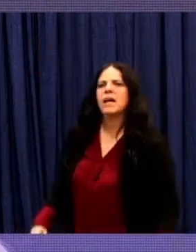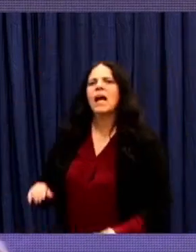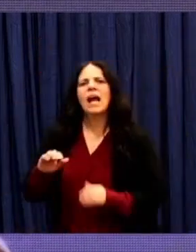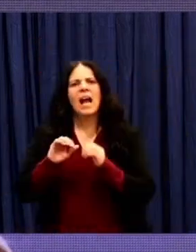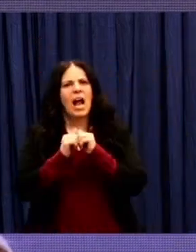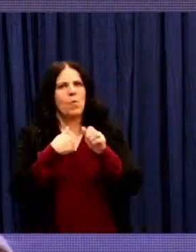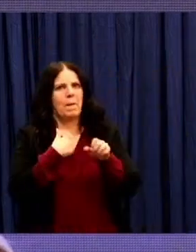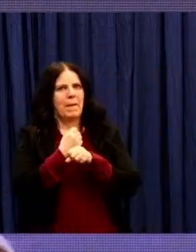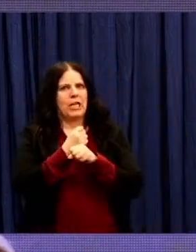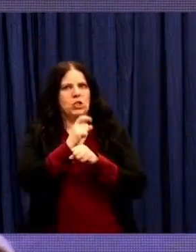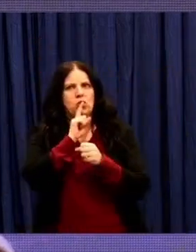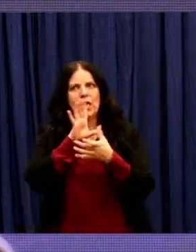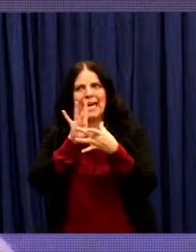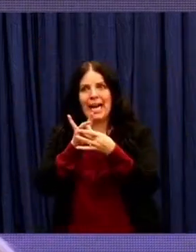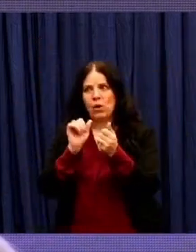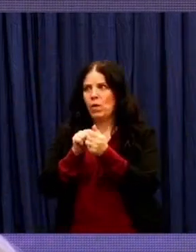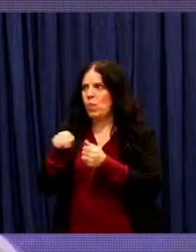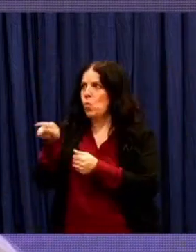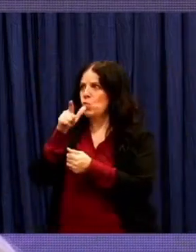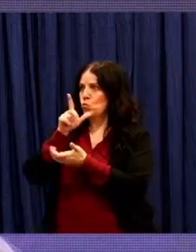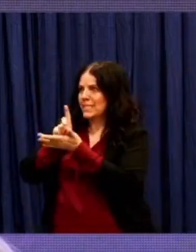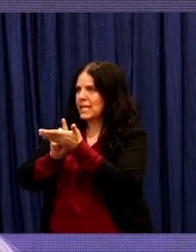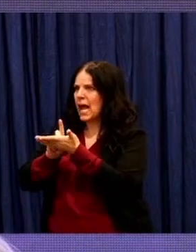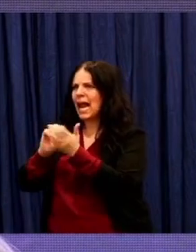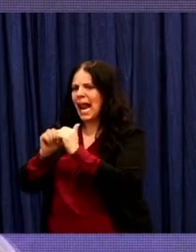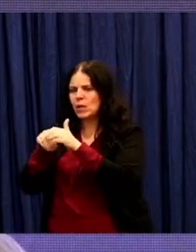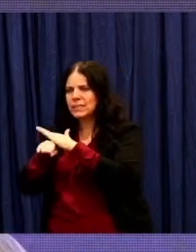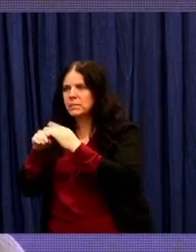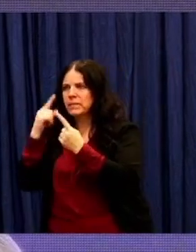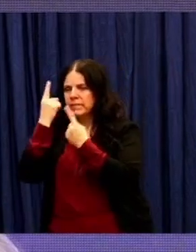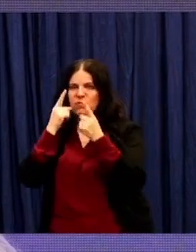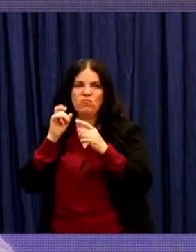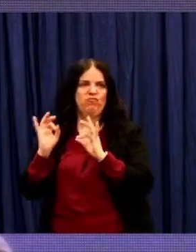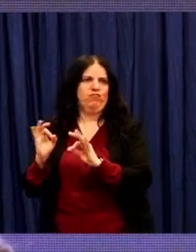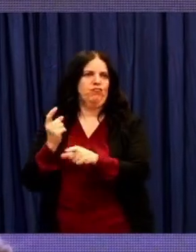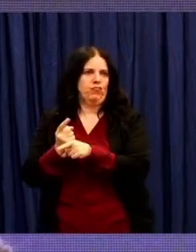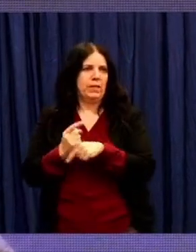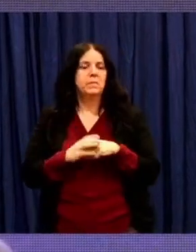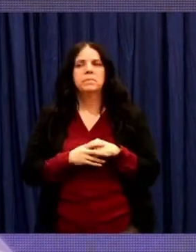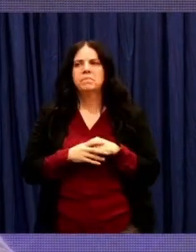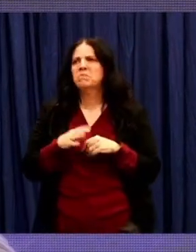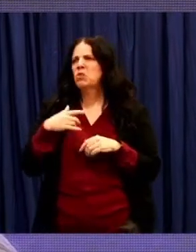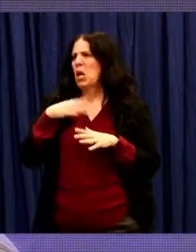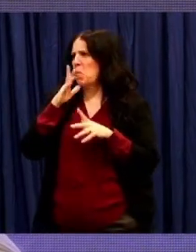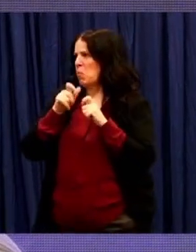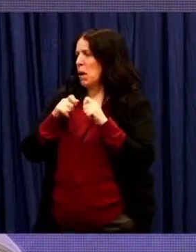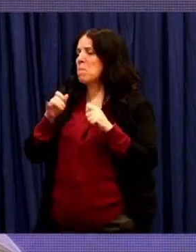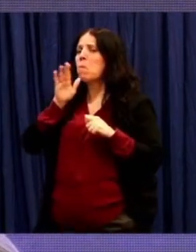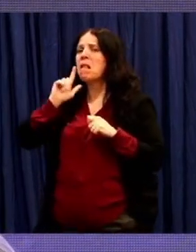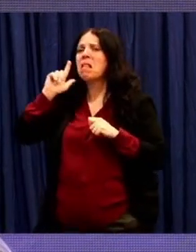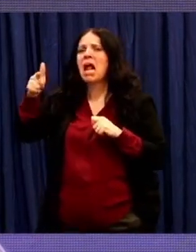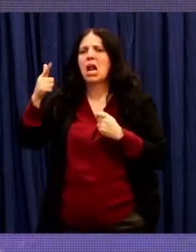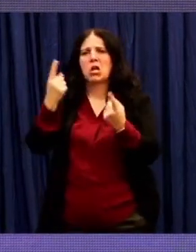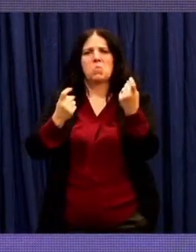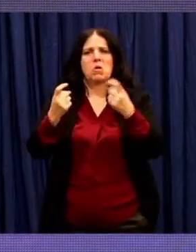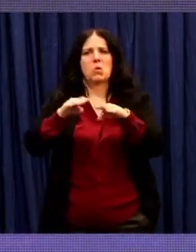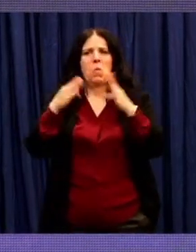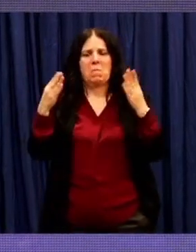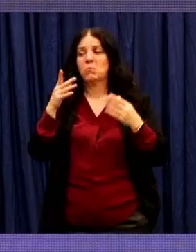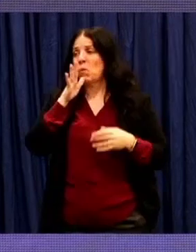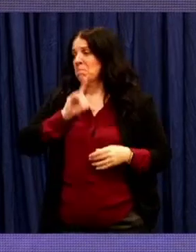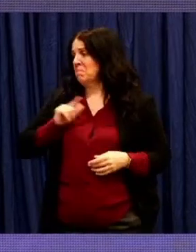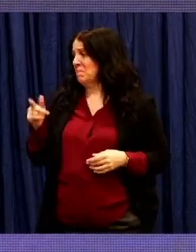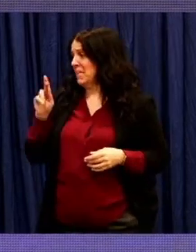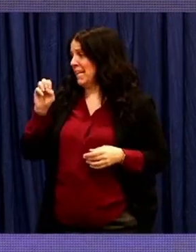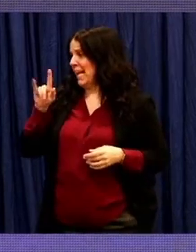accessible? That's great. Well, I will wrap up there until we get to the Q&A later. So if you want to pass it on to Kellie. All right, thank